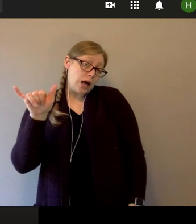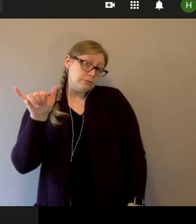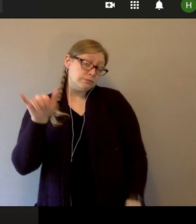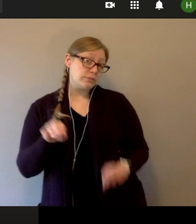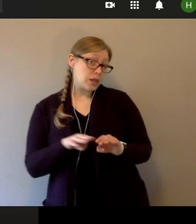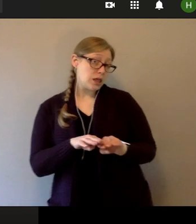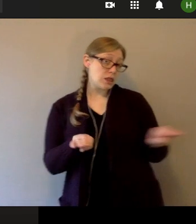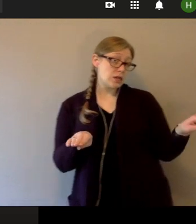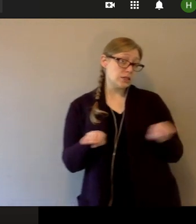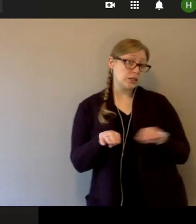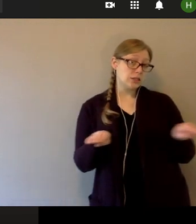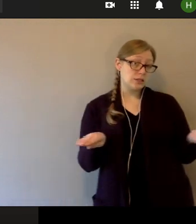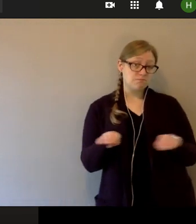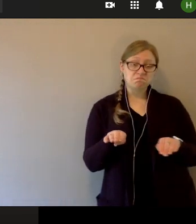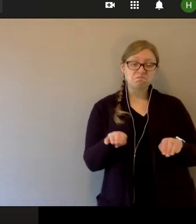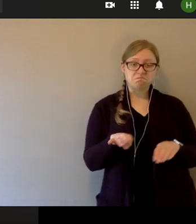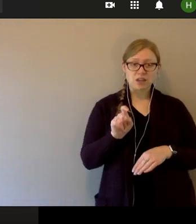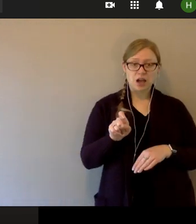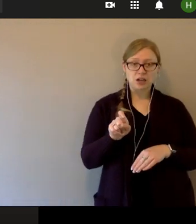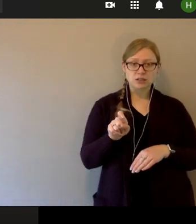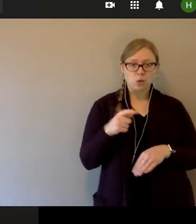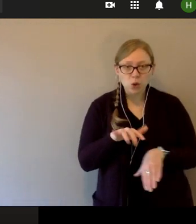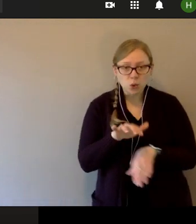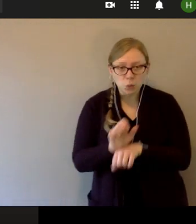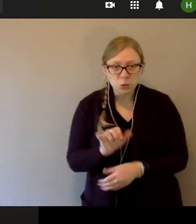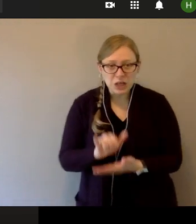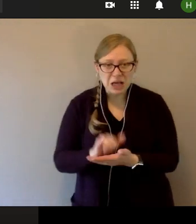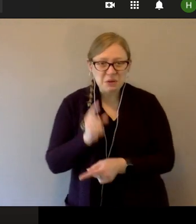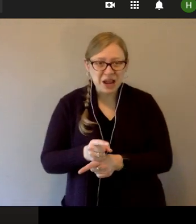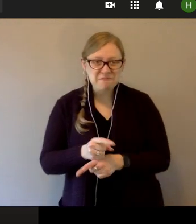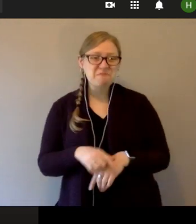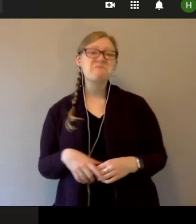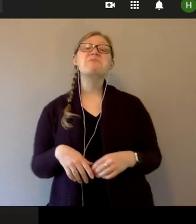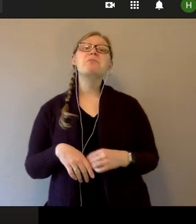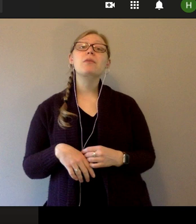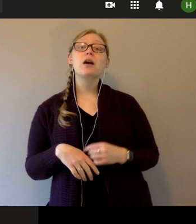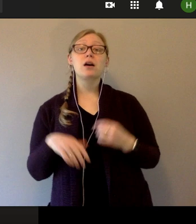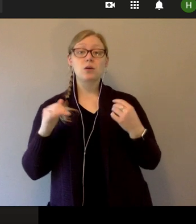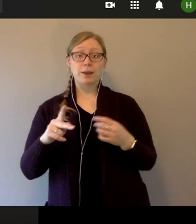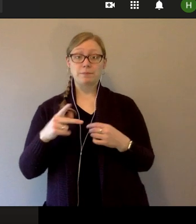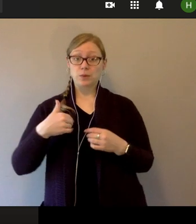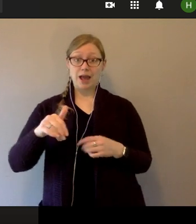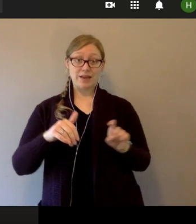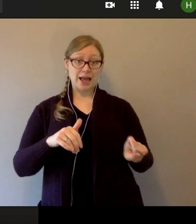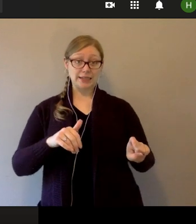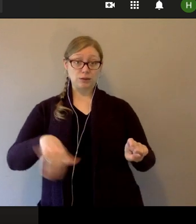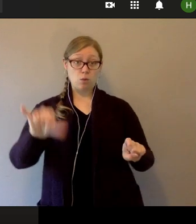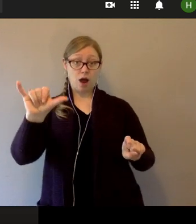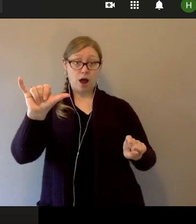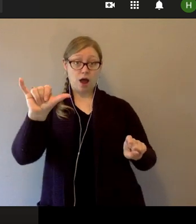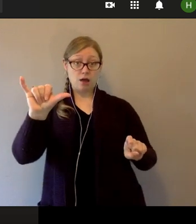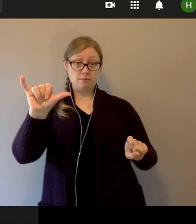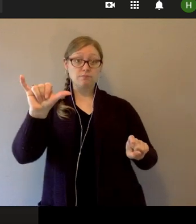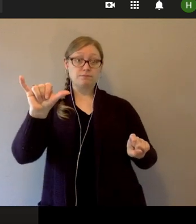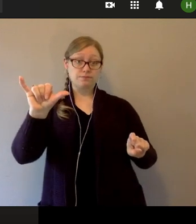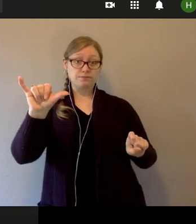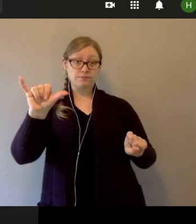the horizontal distance x, because we usually do that anyway. So we have x and y. So we're going to have to use